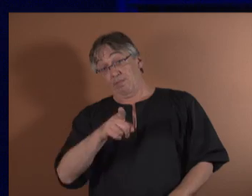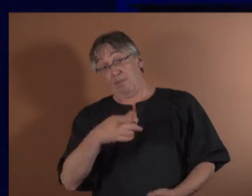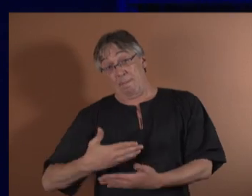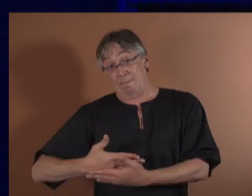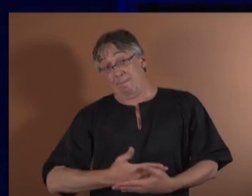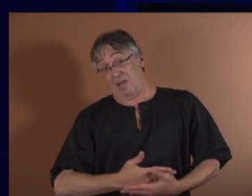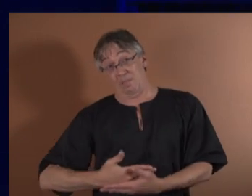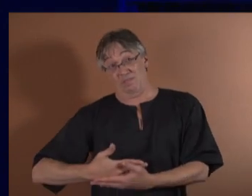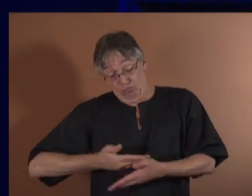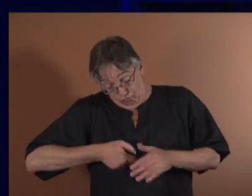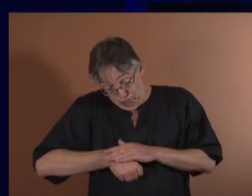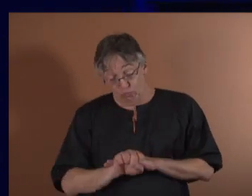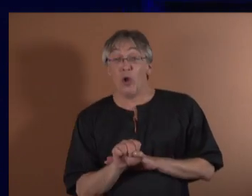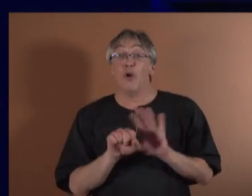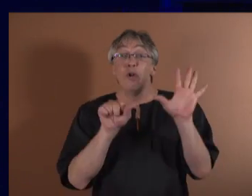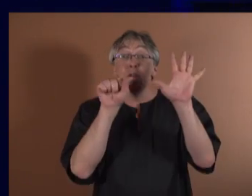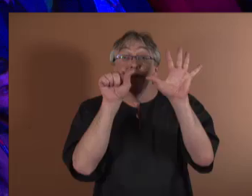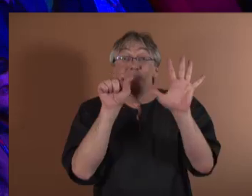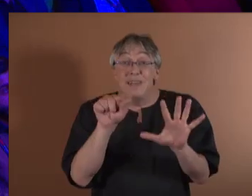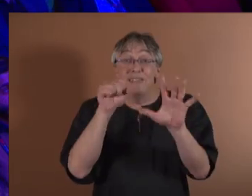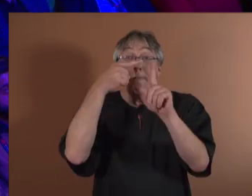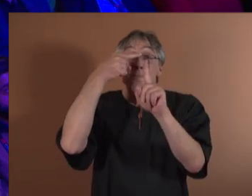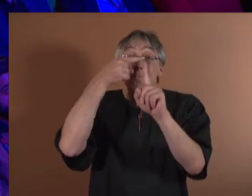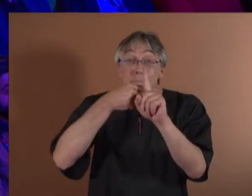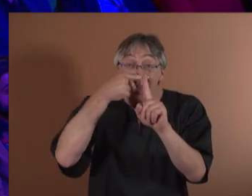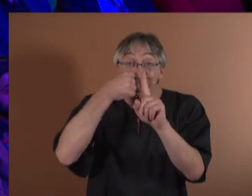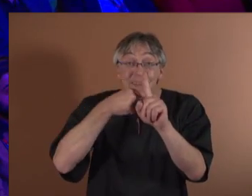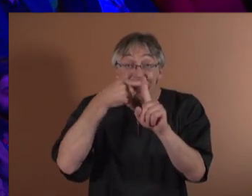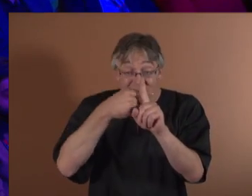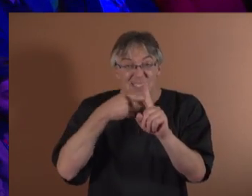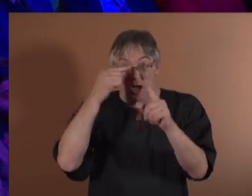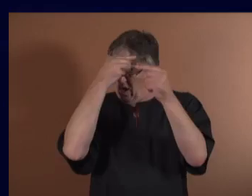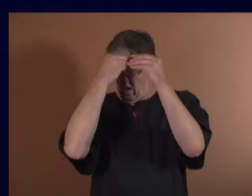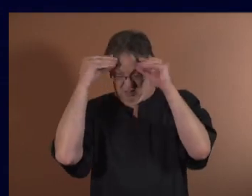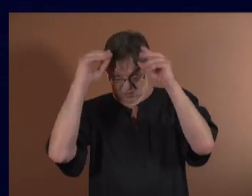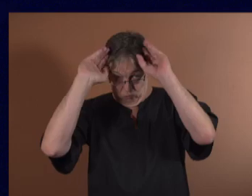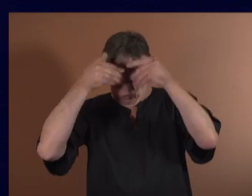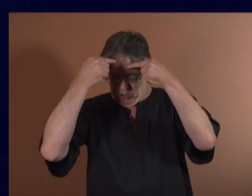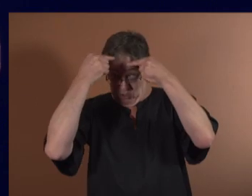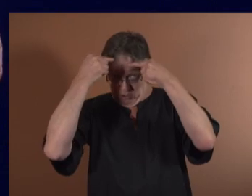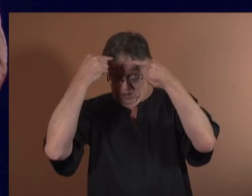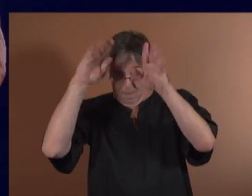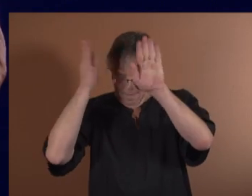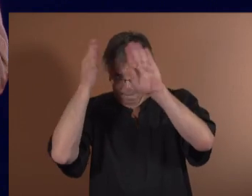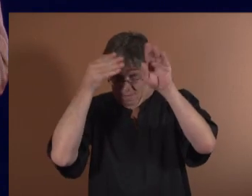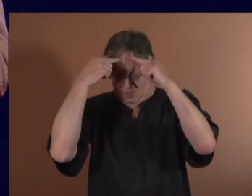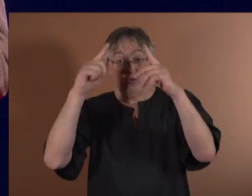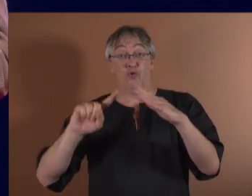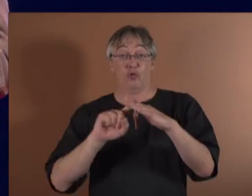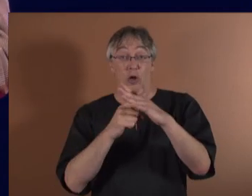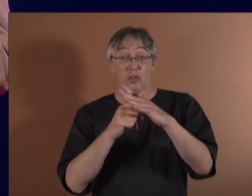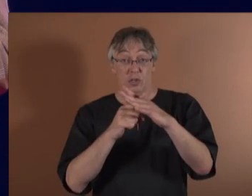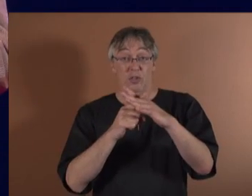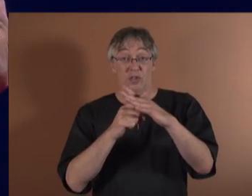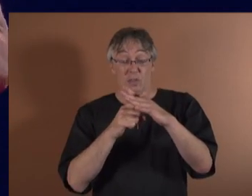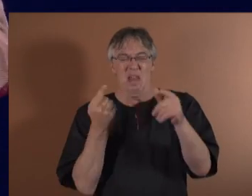old. Because at 6 months is when the executive function wakes up in your forebrain, and that's when you decide to throw a tantrum